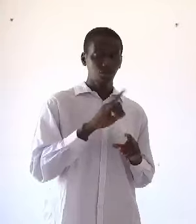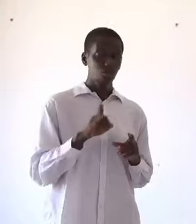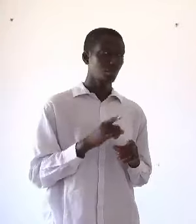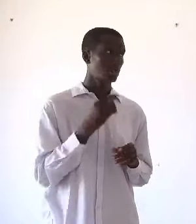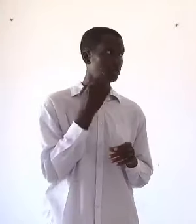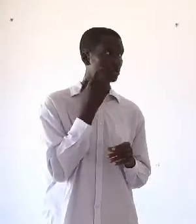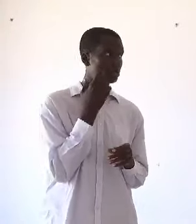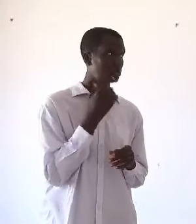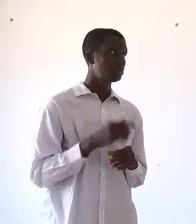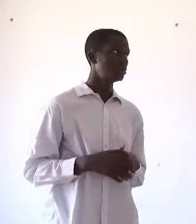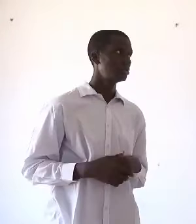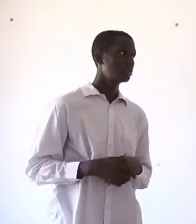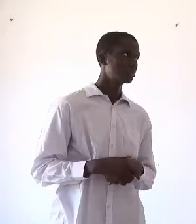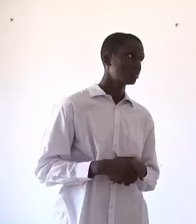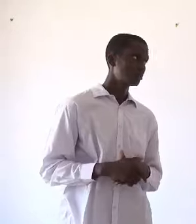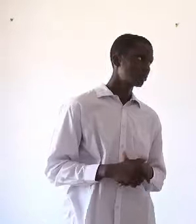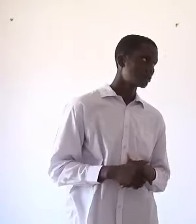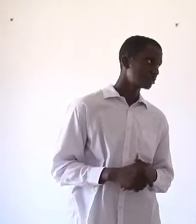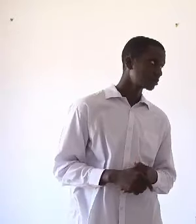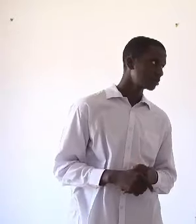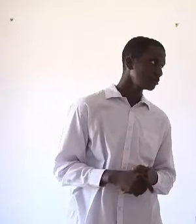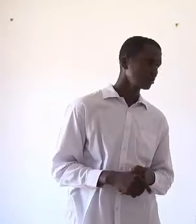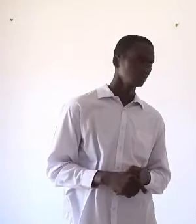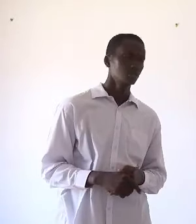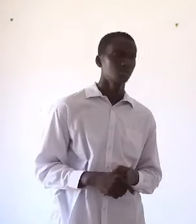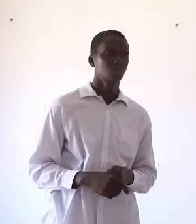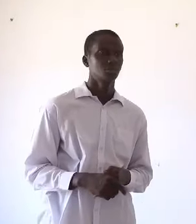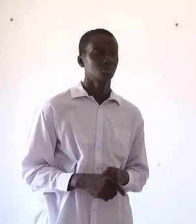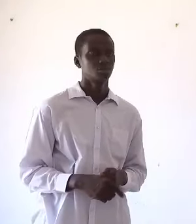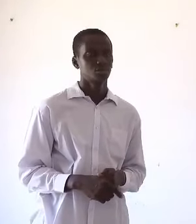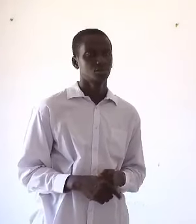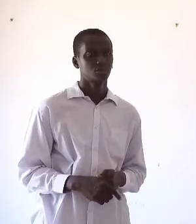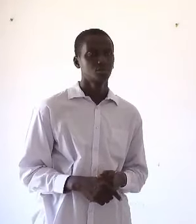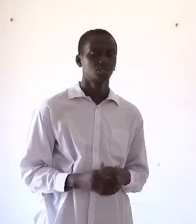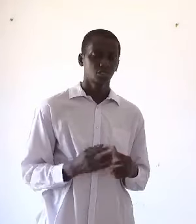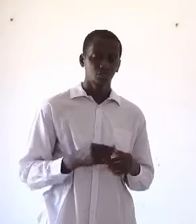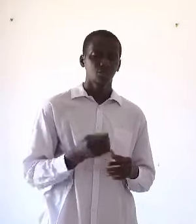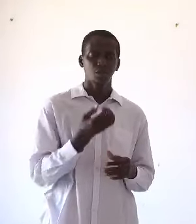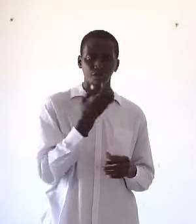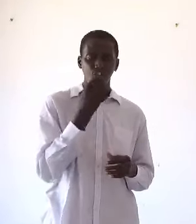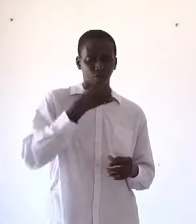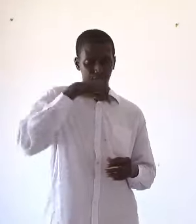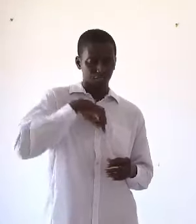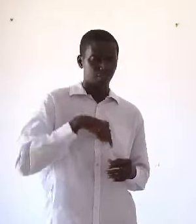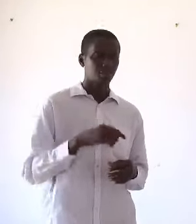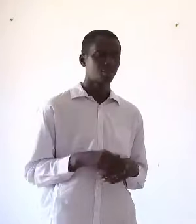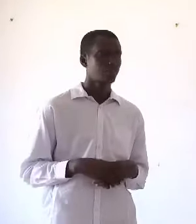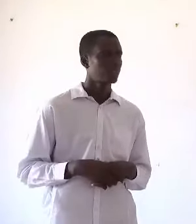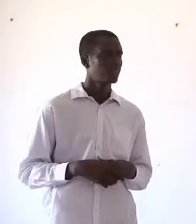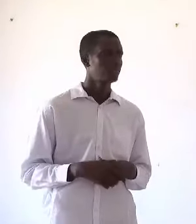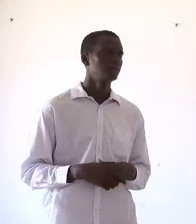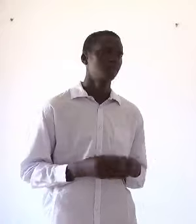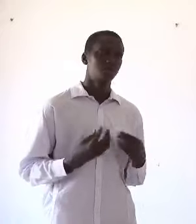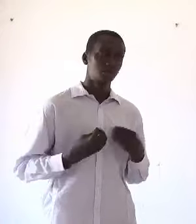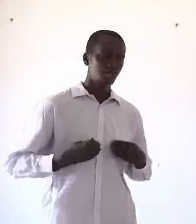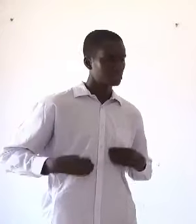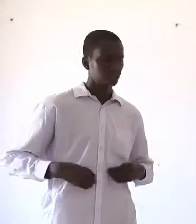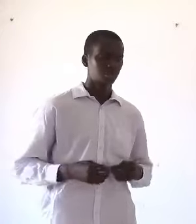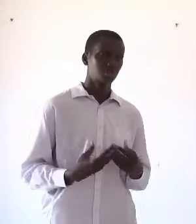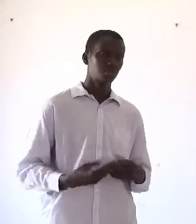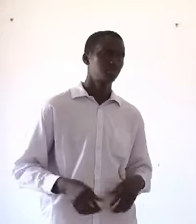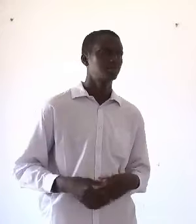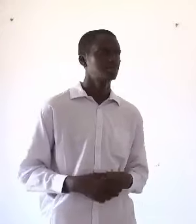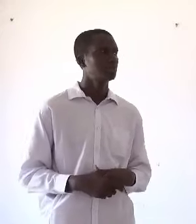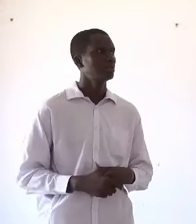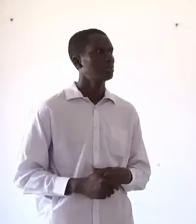day. Or you say to the food that has been eaten that you are not going to be digested in the stomach. As soon as the food enters